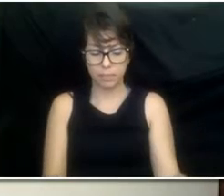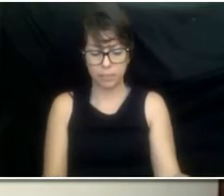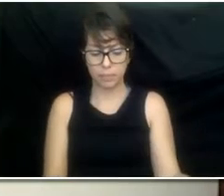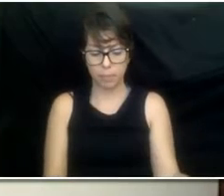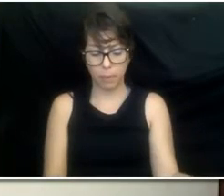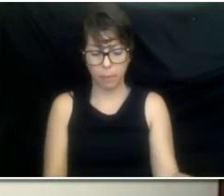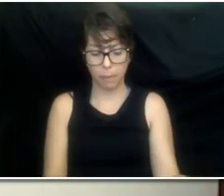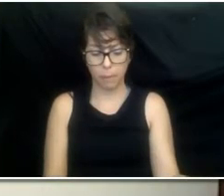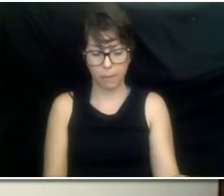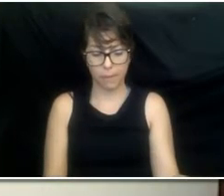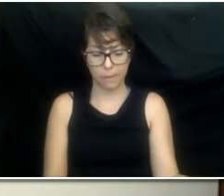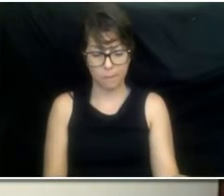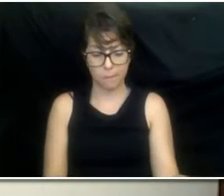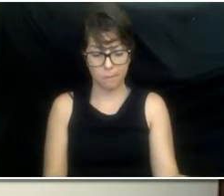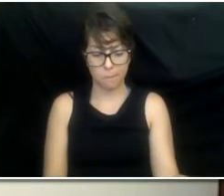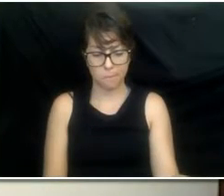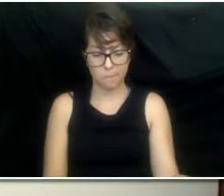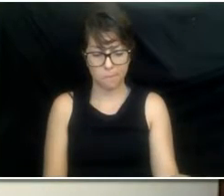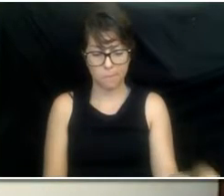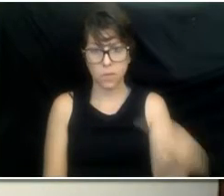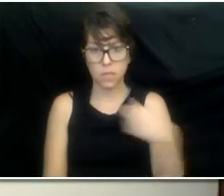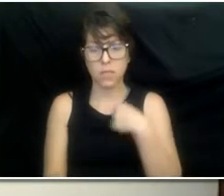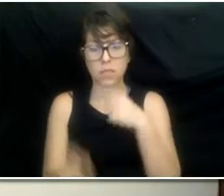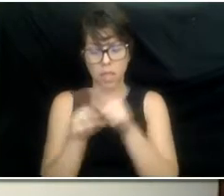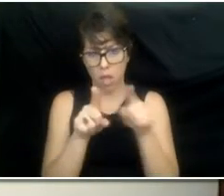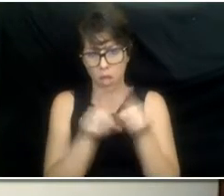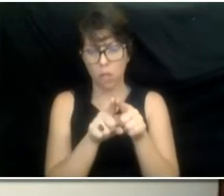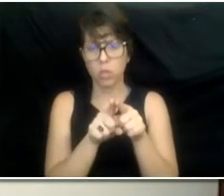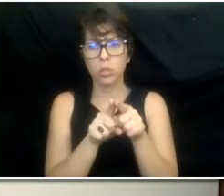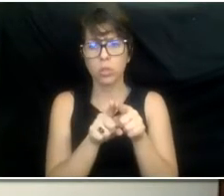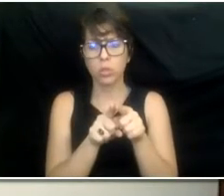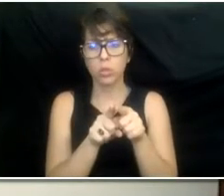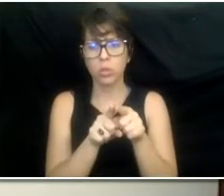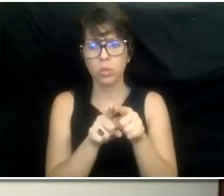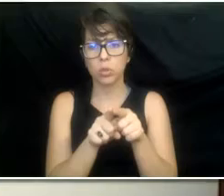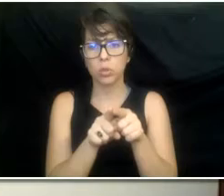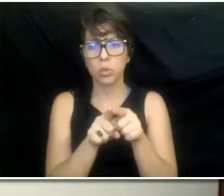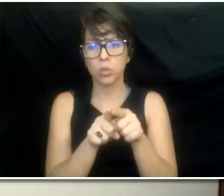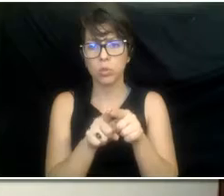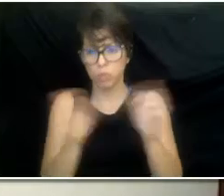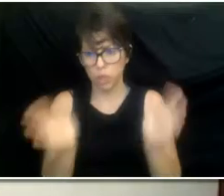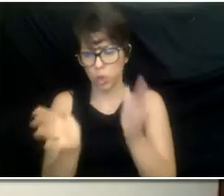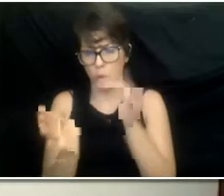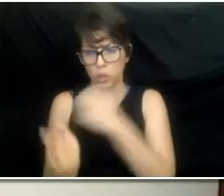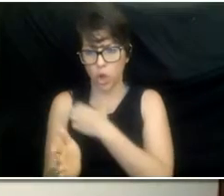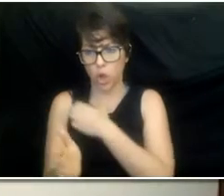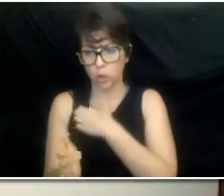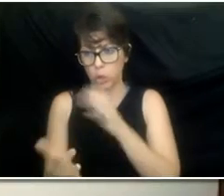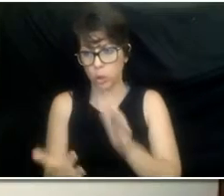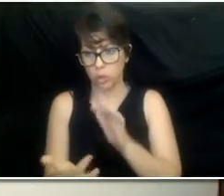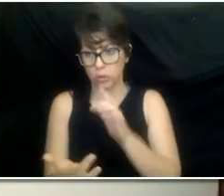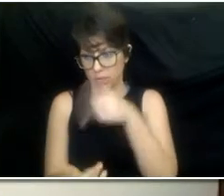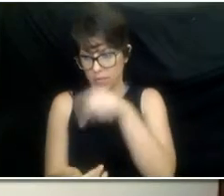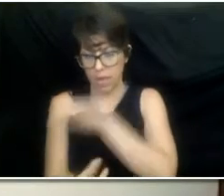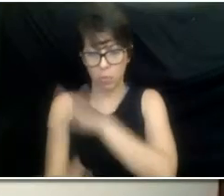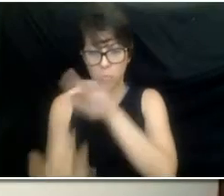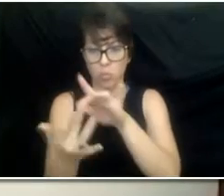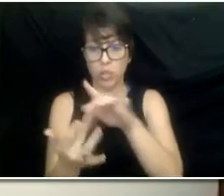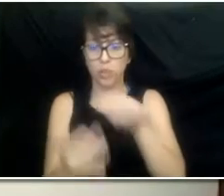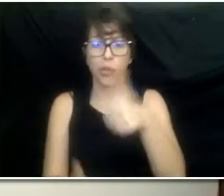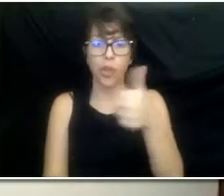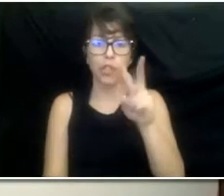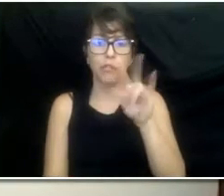a proactive approach and call those households and see if there's anything that they want to talk about